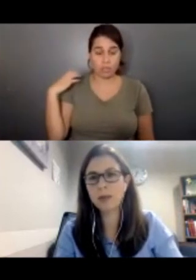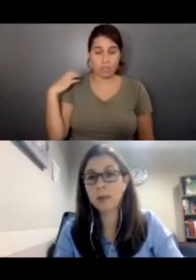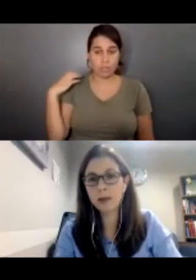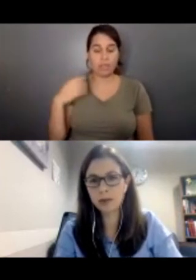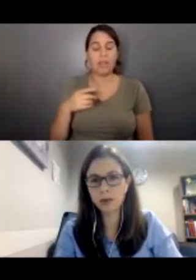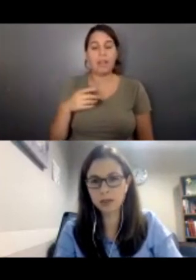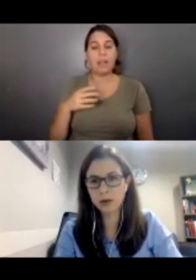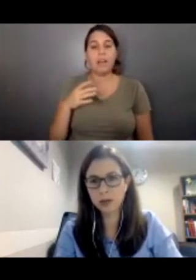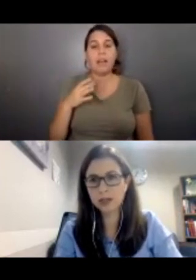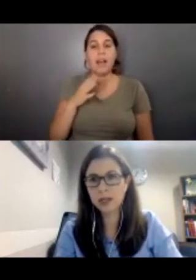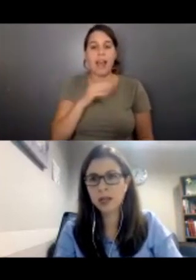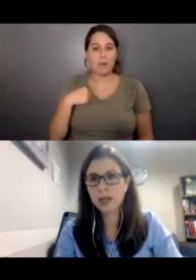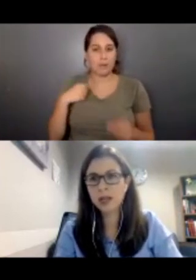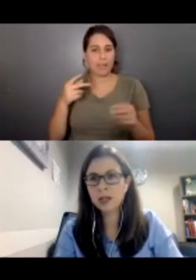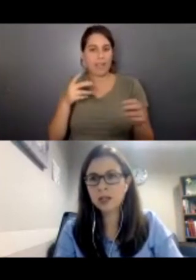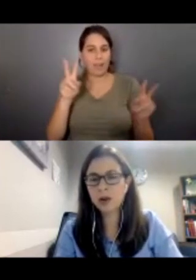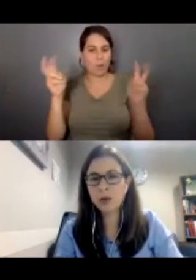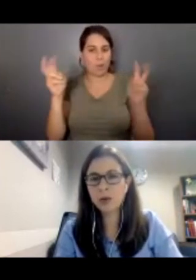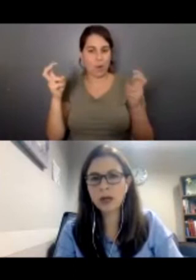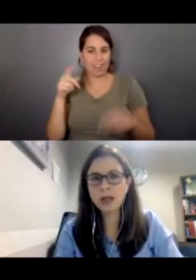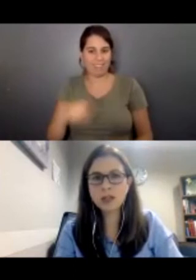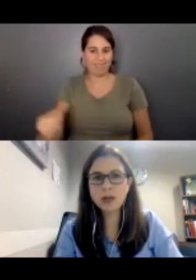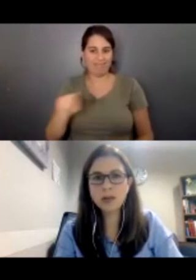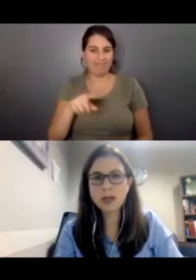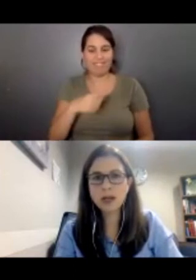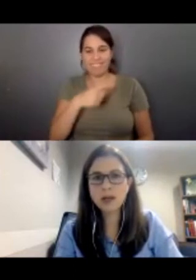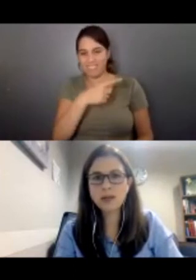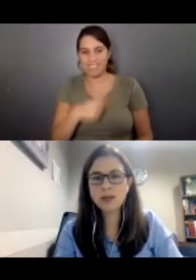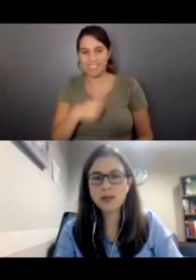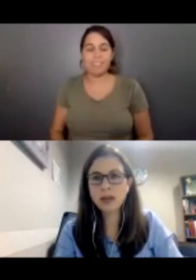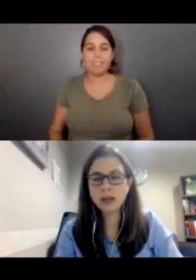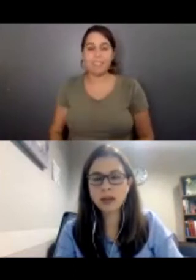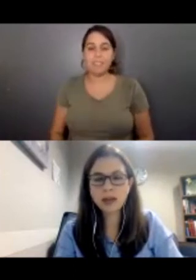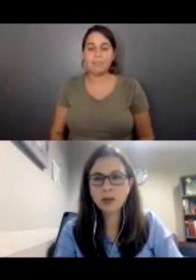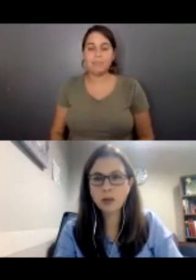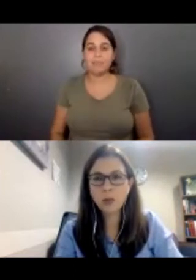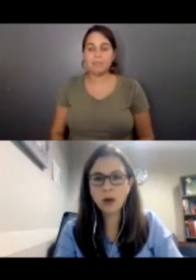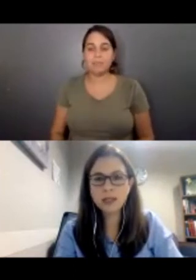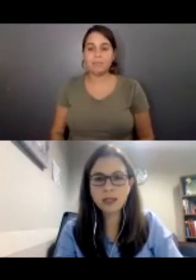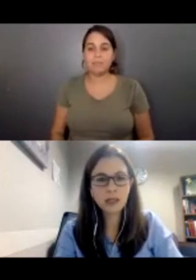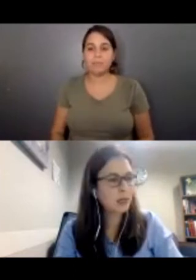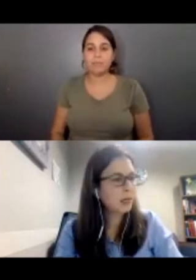from them about their roles as coaches. So in terms of